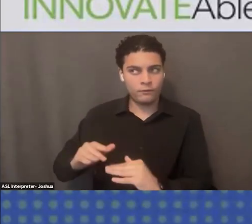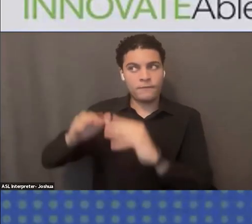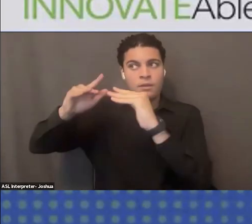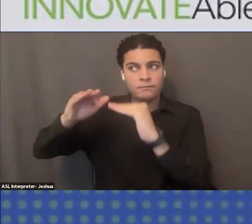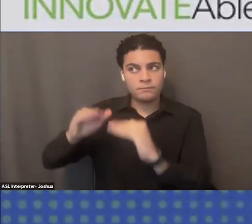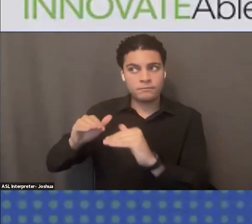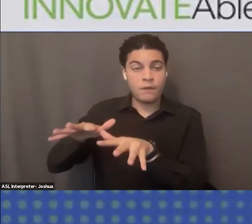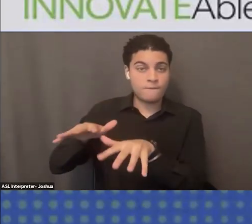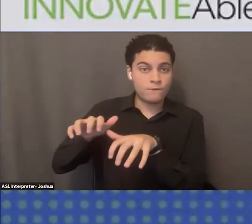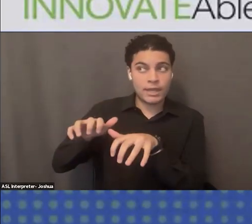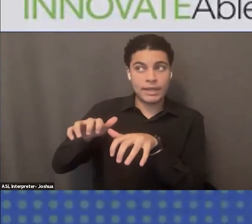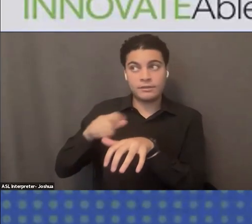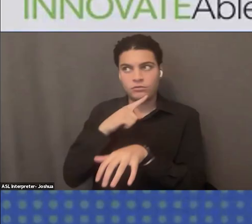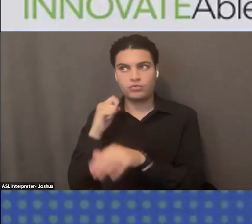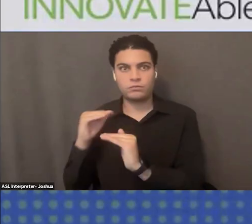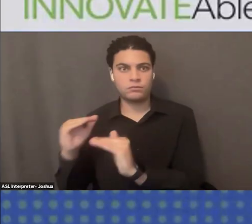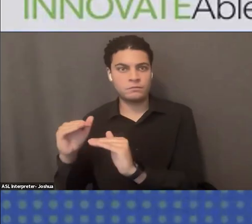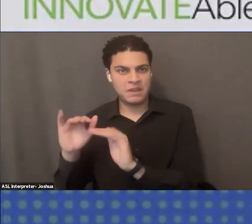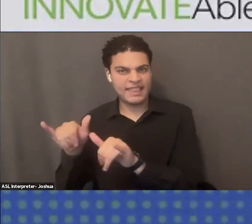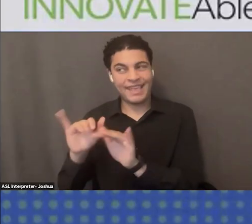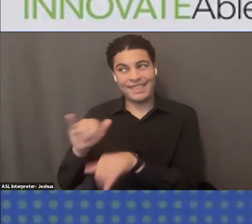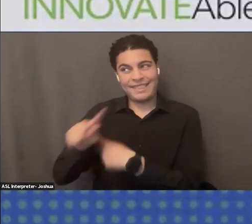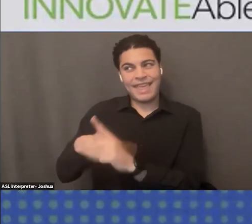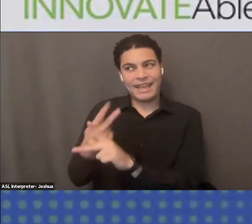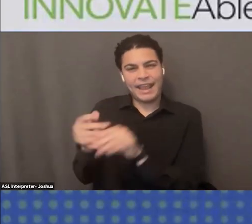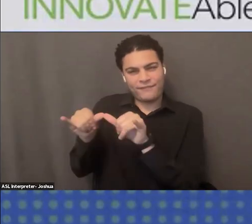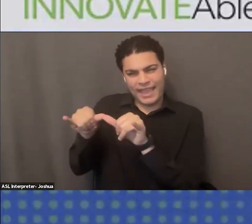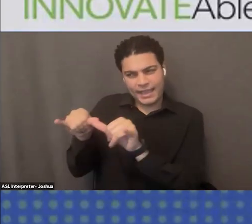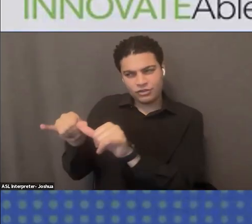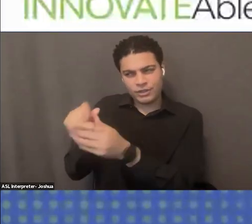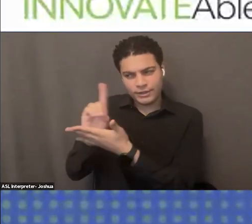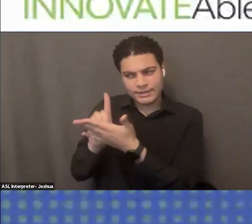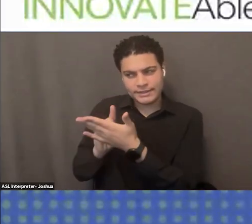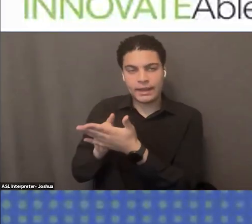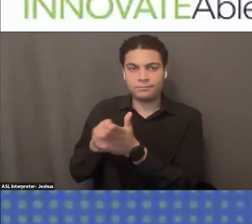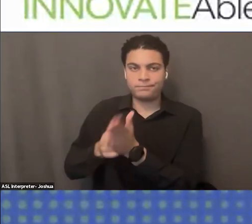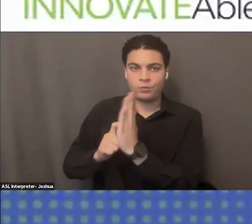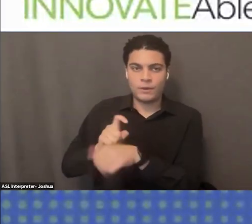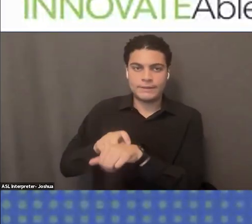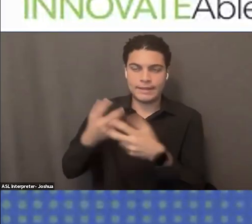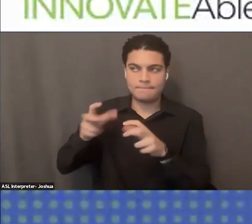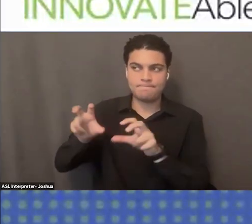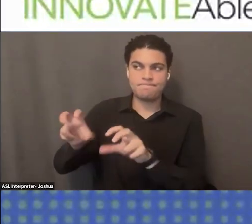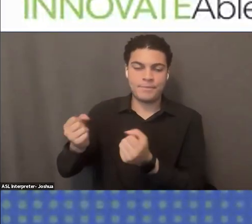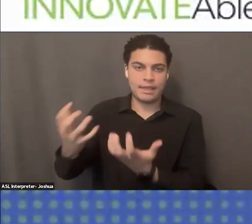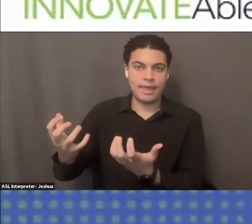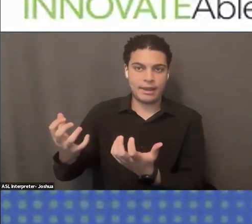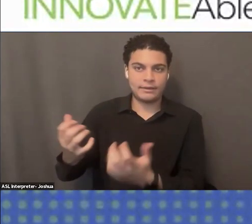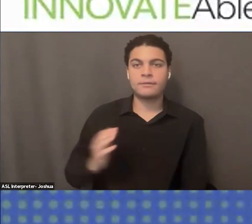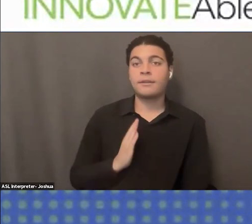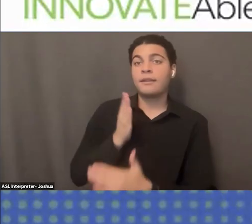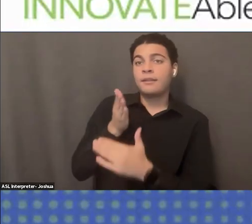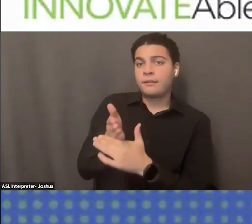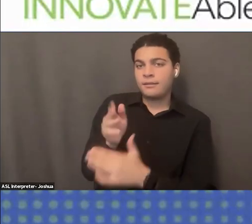20, 30 feet, that type of engine, it's the engineering that often takes. Lori, I'm so sorry. I need to get to